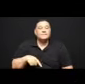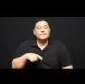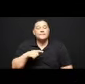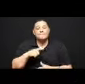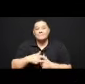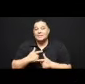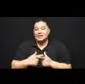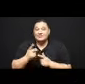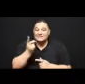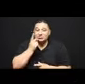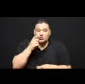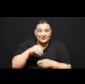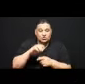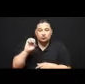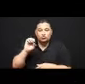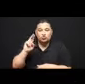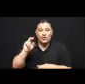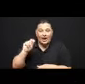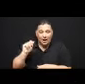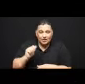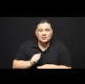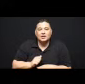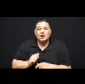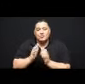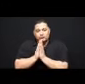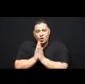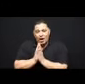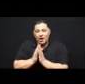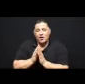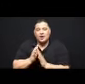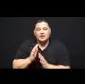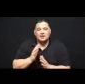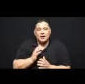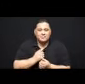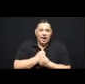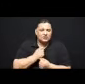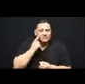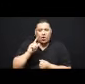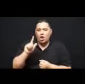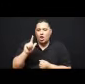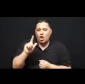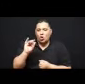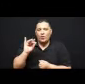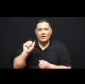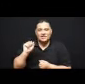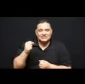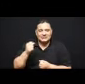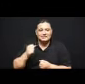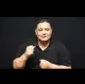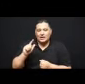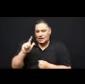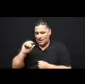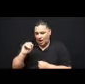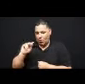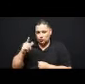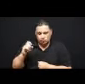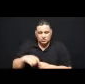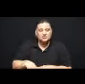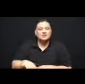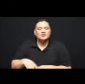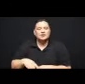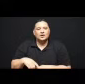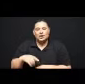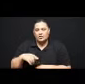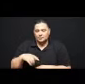a prayer in passing for Louis' Lounge, where the fun is, a bright bar fight at the Owl Club.